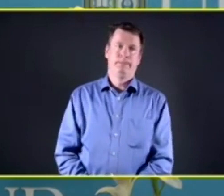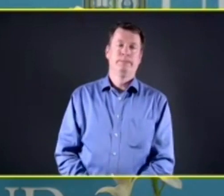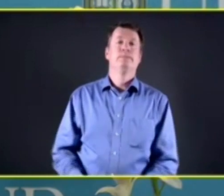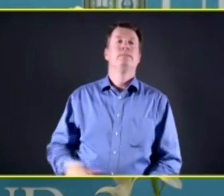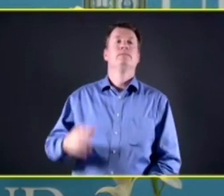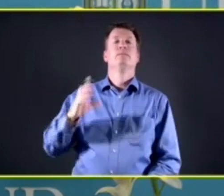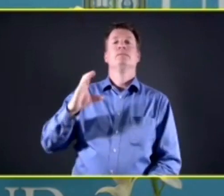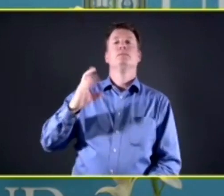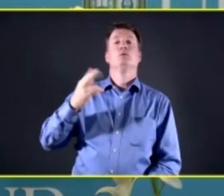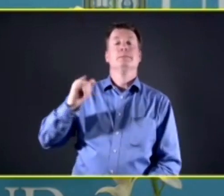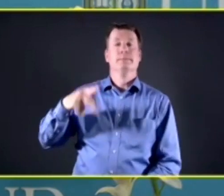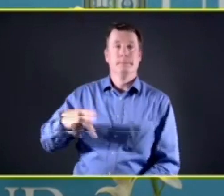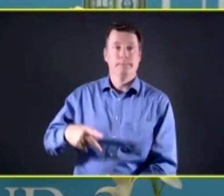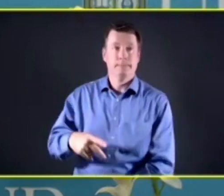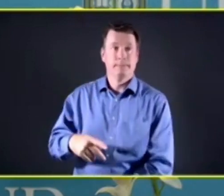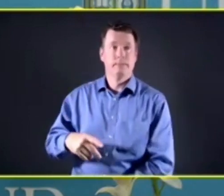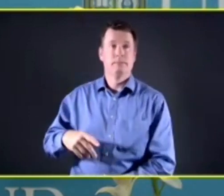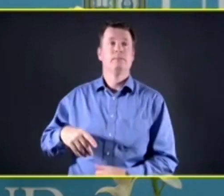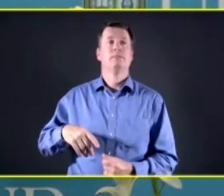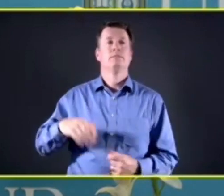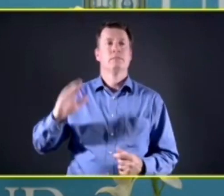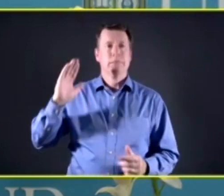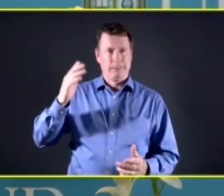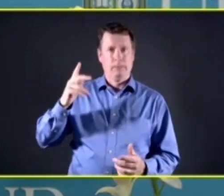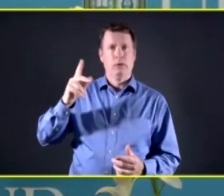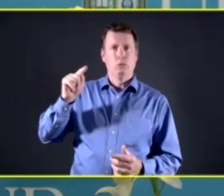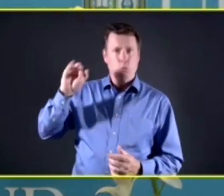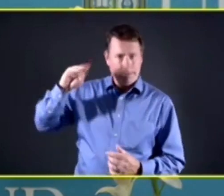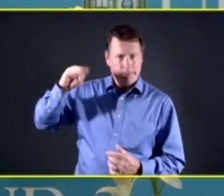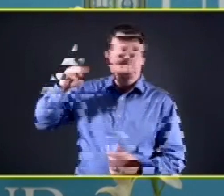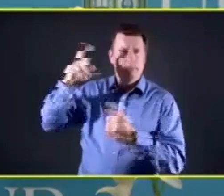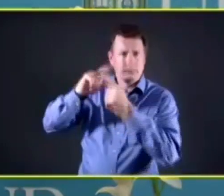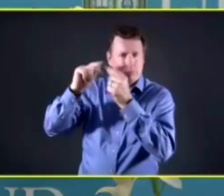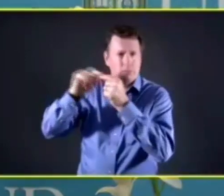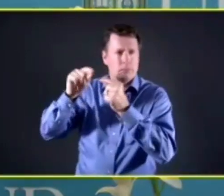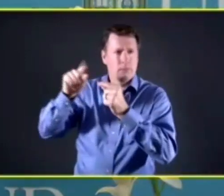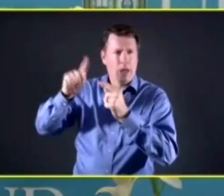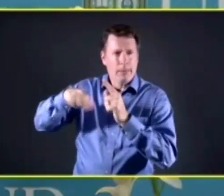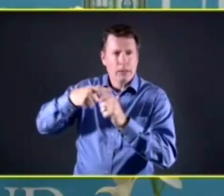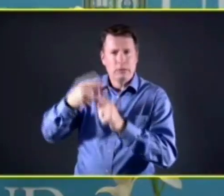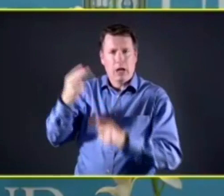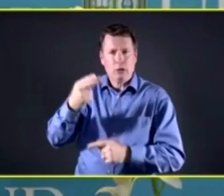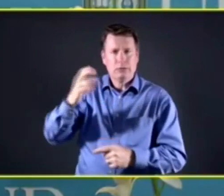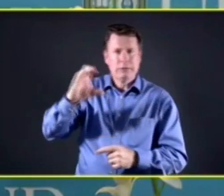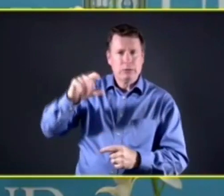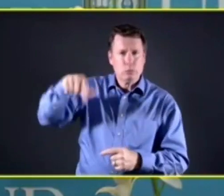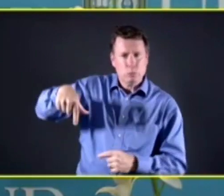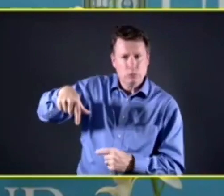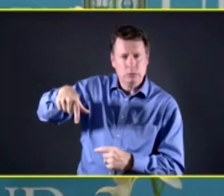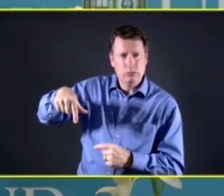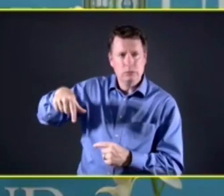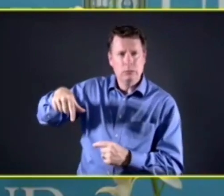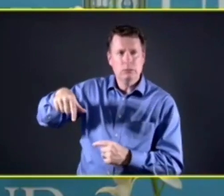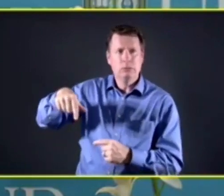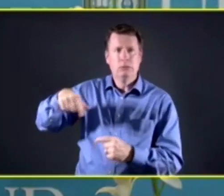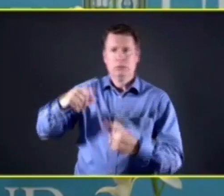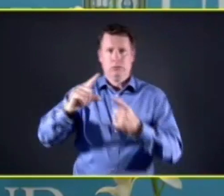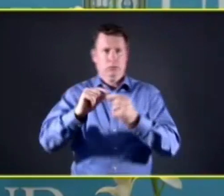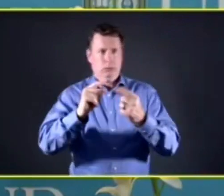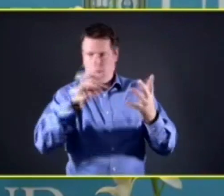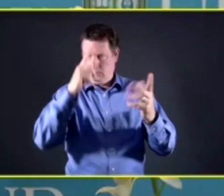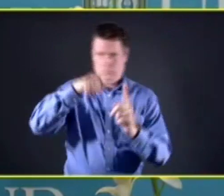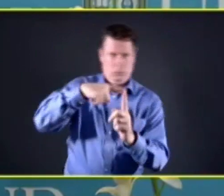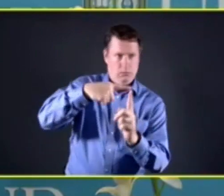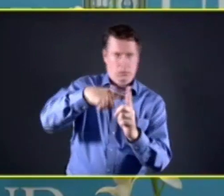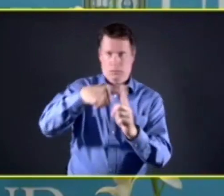vocal about it, and there's been a lot of public discussion about this particular drug. Does that complicate your recruitment in any way, or do you know?